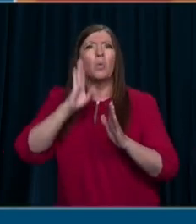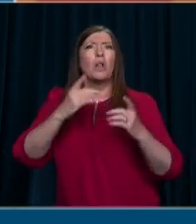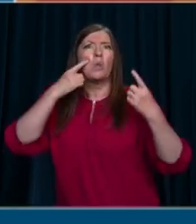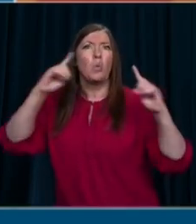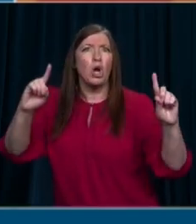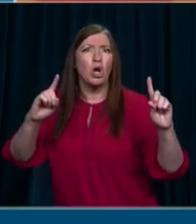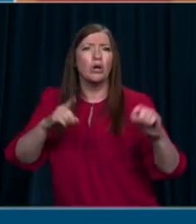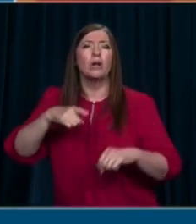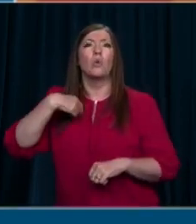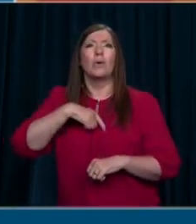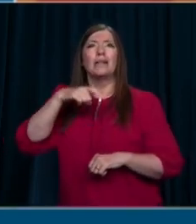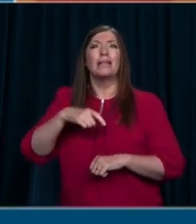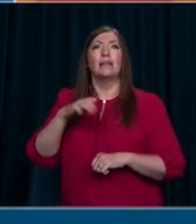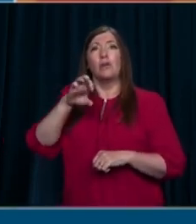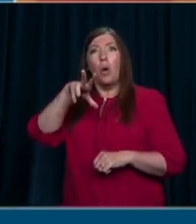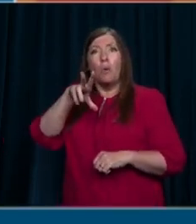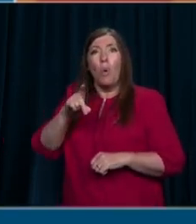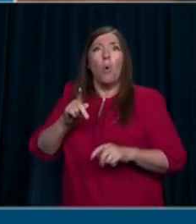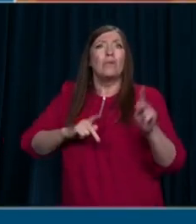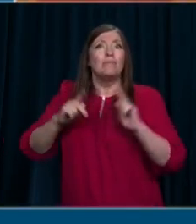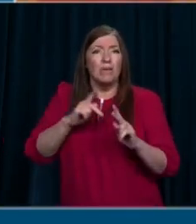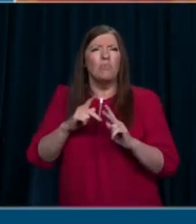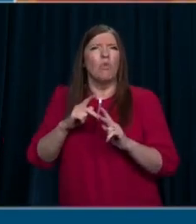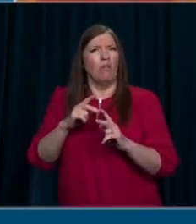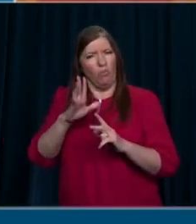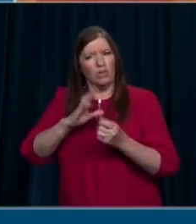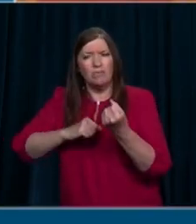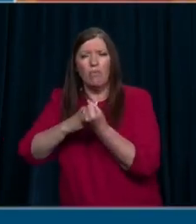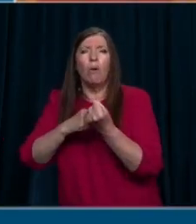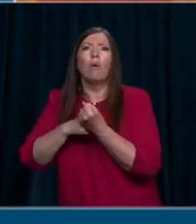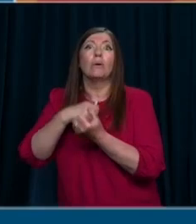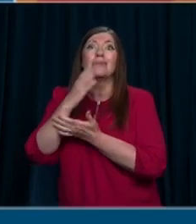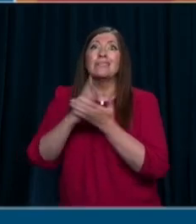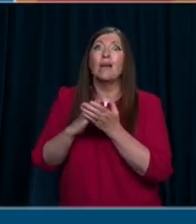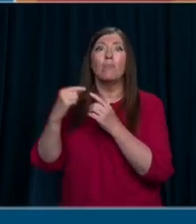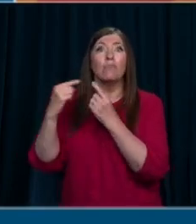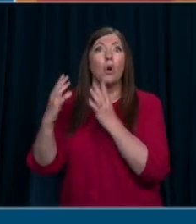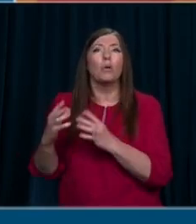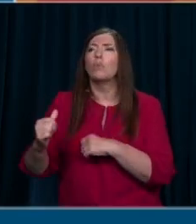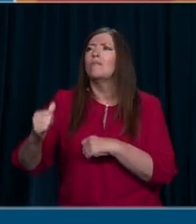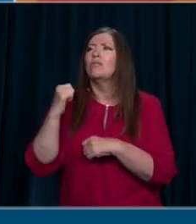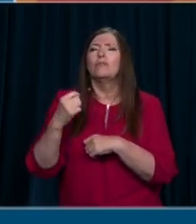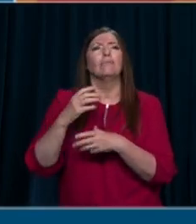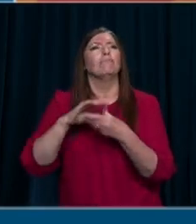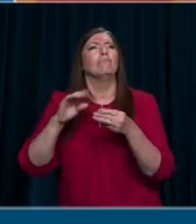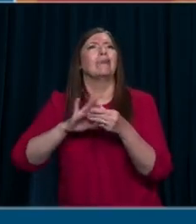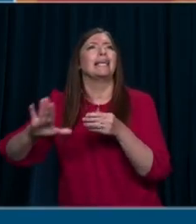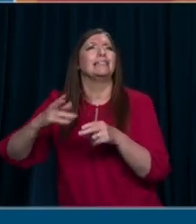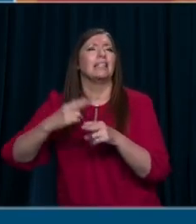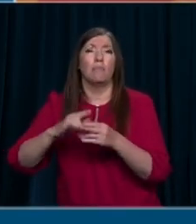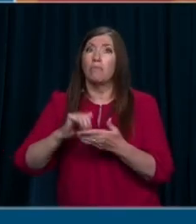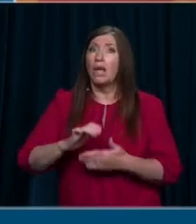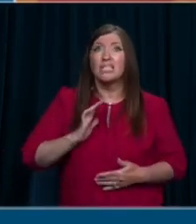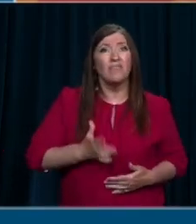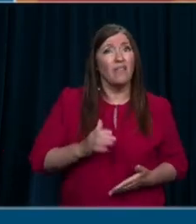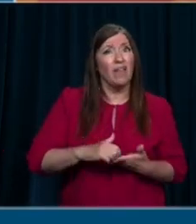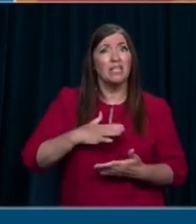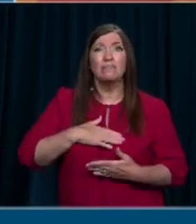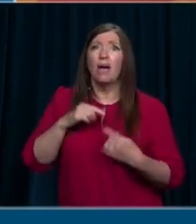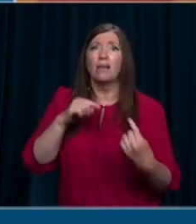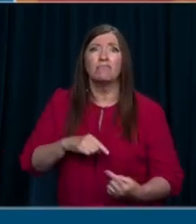And we need bold people that are going to stand with that. Some of my opponents are refusing to say his name, but that's okay. That's their fight. My battle is to